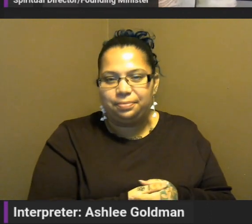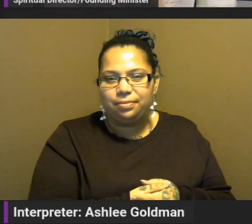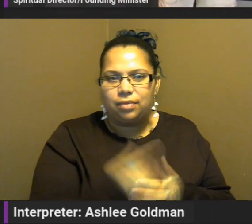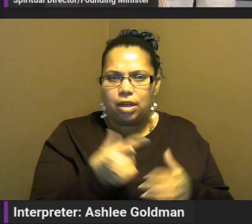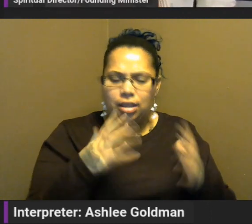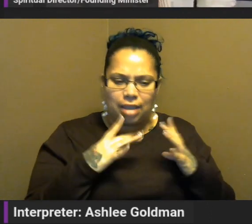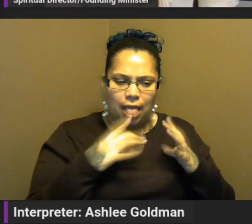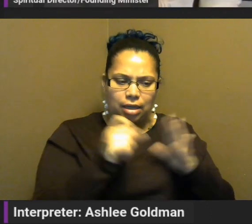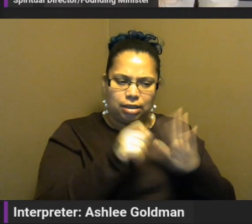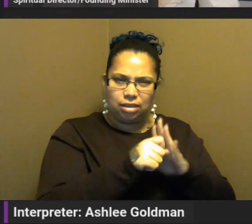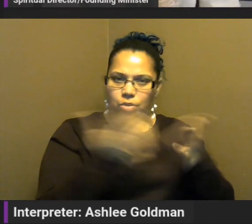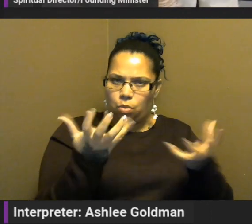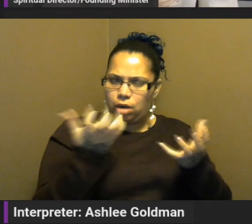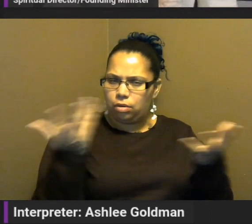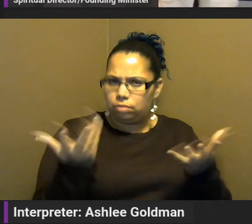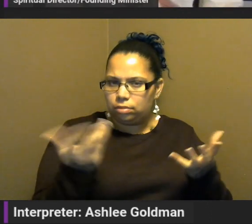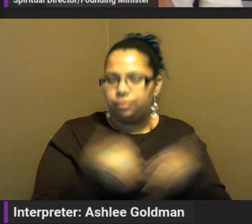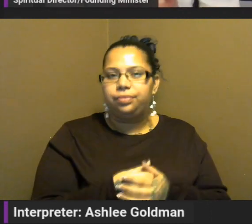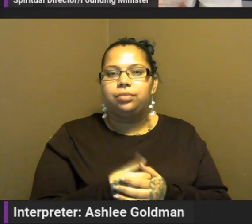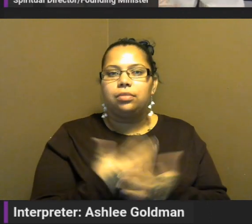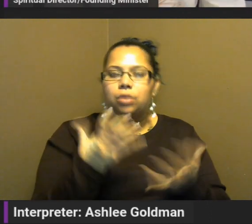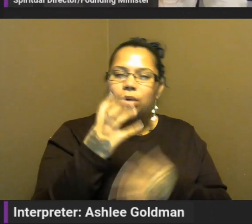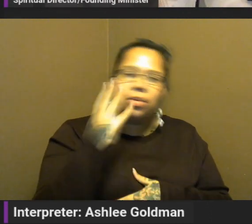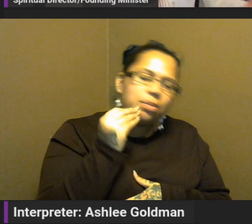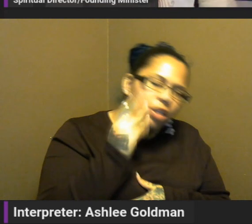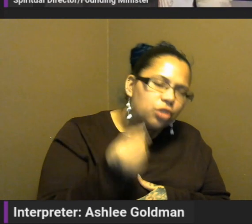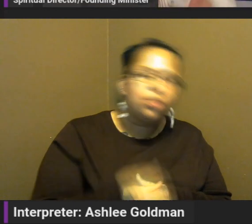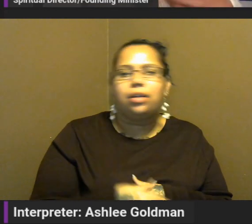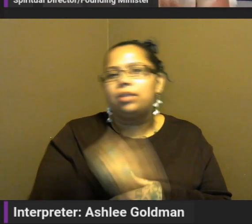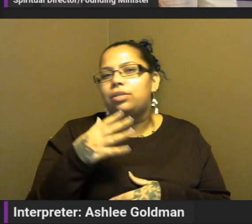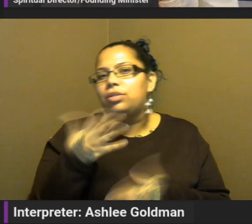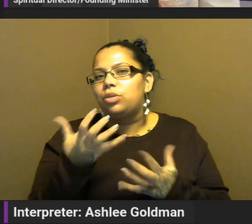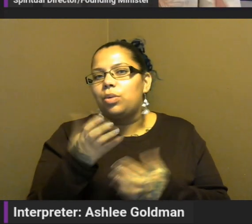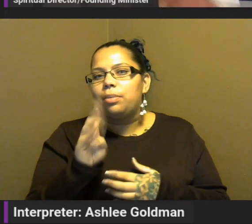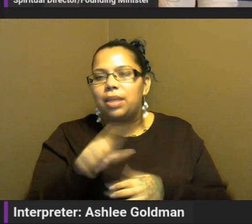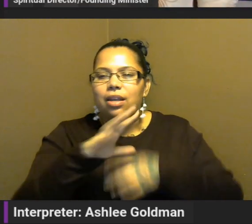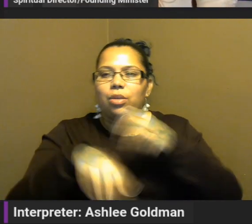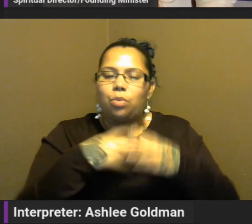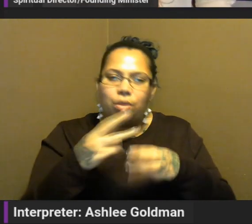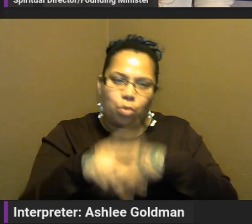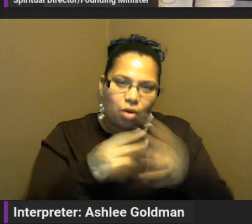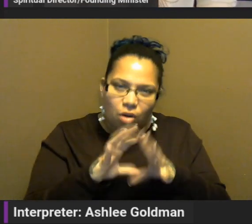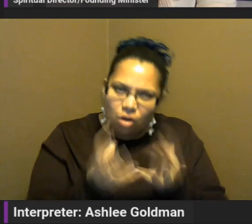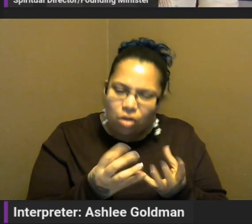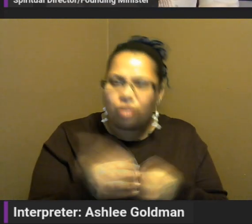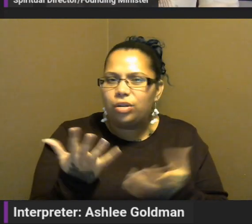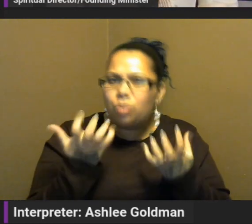you want? What do you want to experience? What do you want to be in the world? What do you want to do? What do you